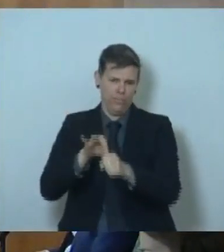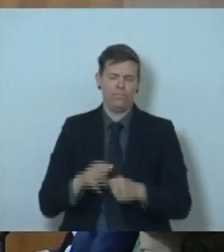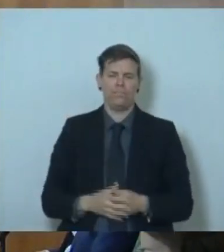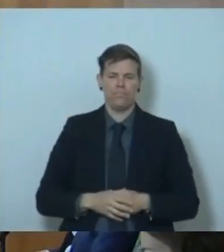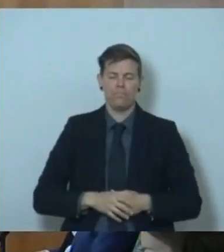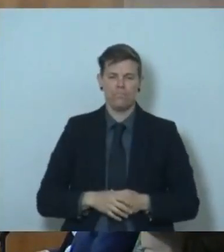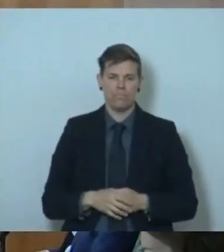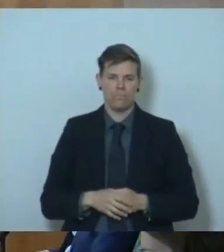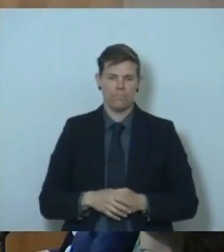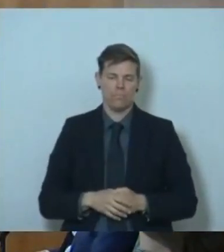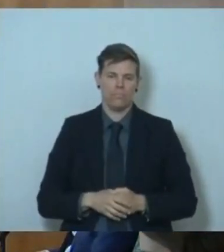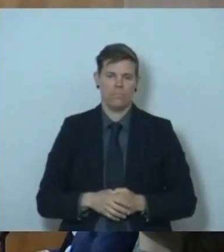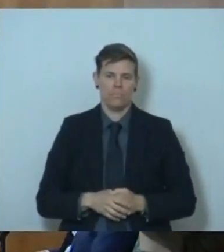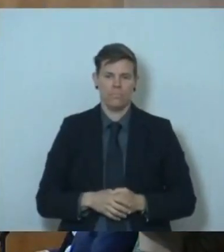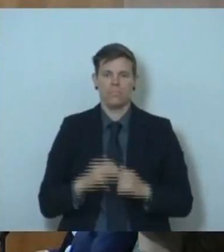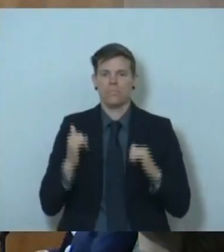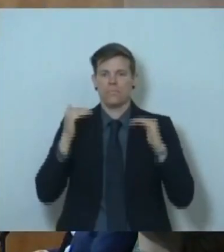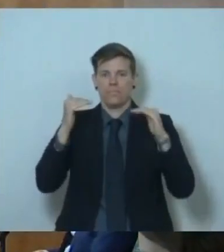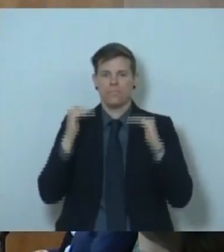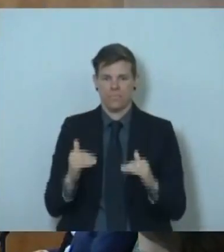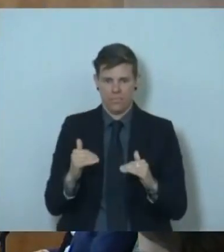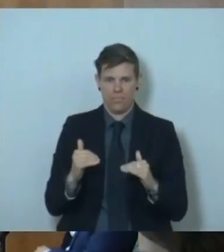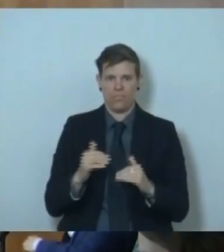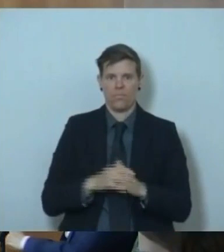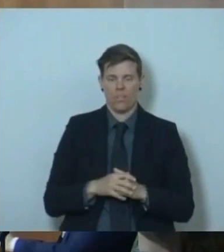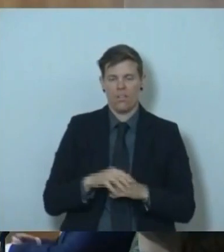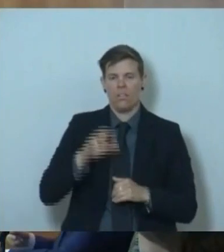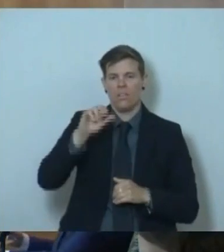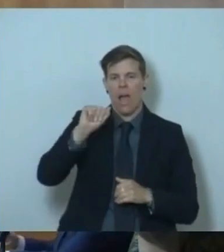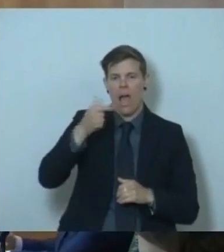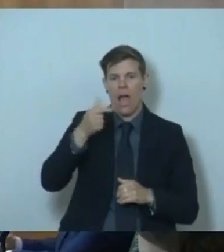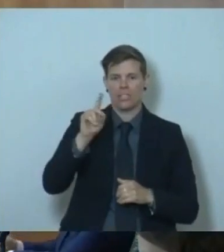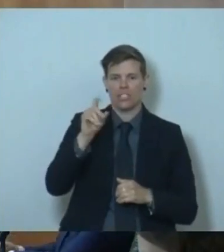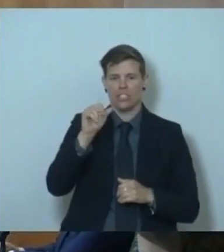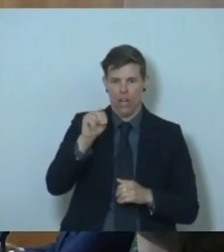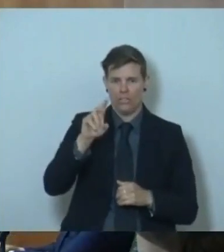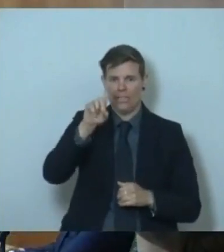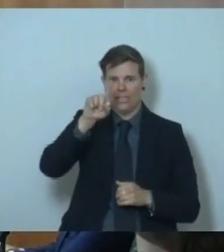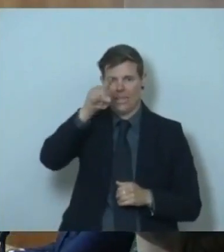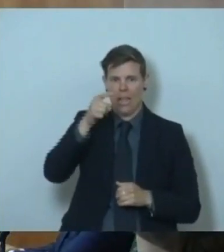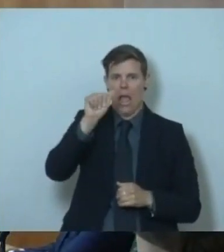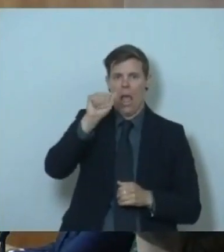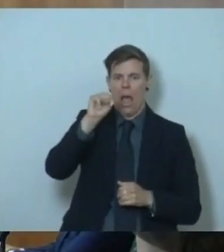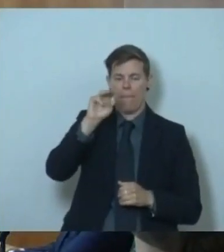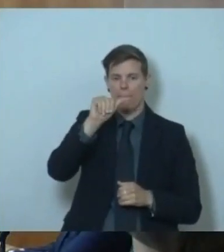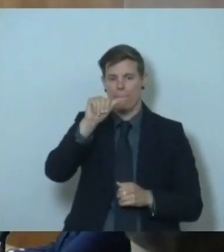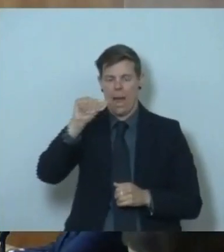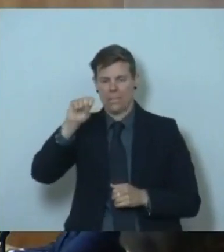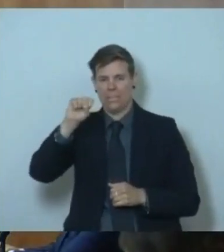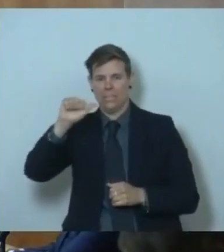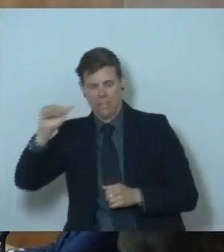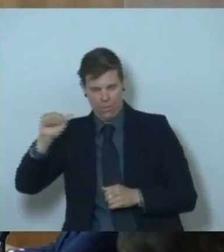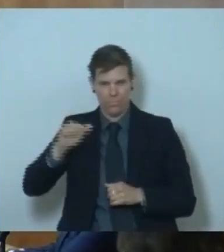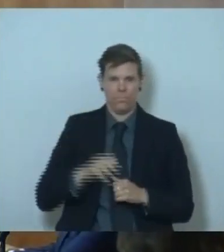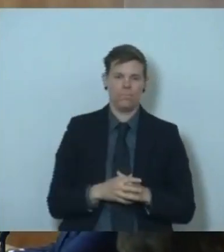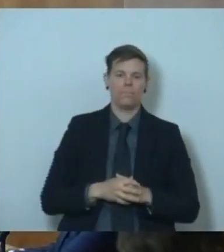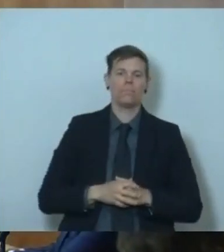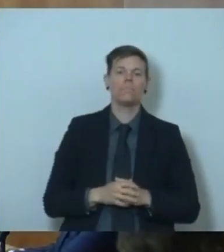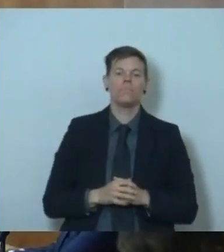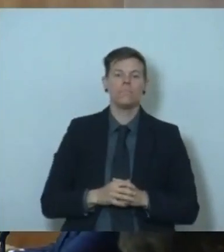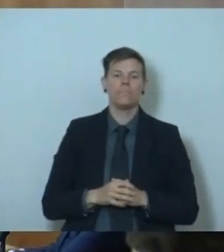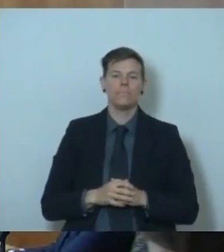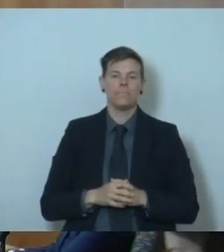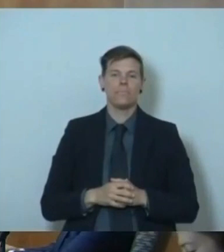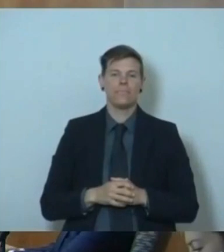questions. We'll go to Algernon Tommaso with the Las Cruces Sun News. Algernon, you're unmuted. Go ahead and ask your question. Thank you,